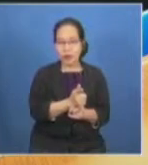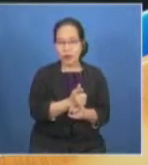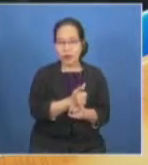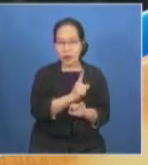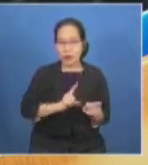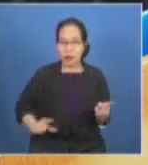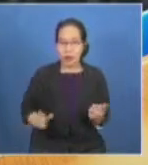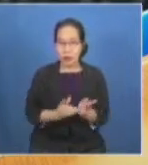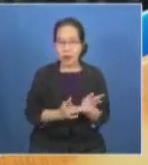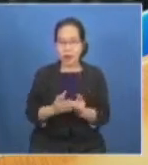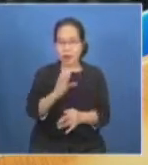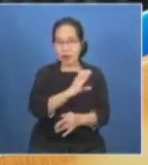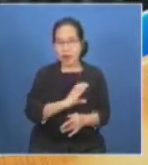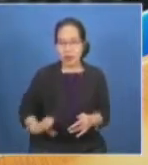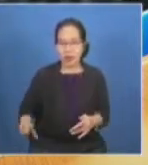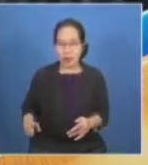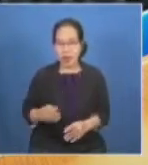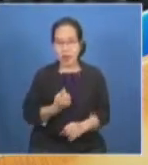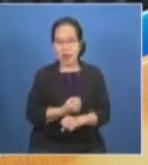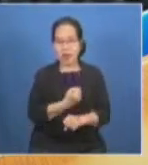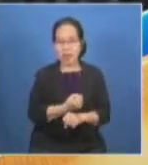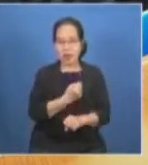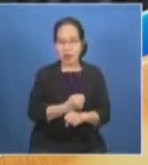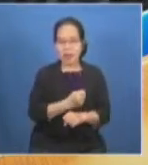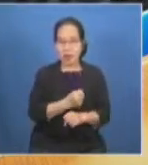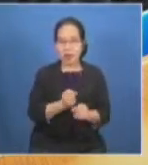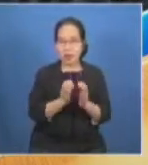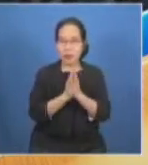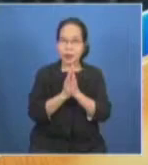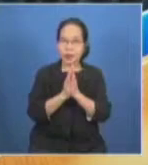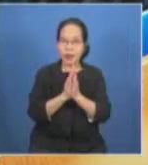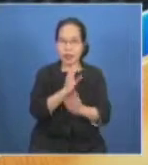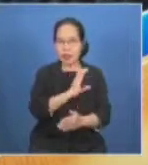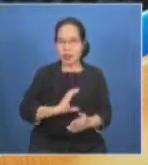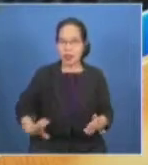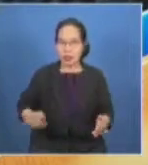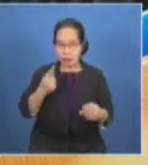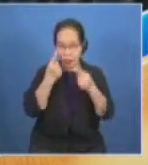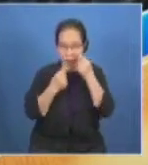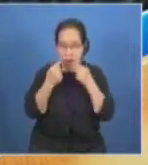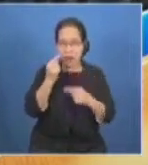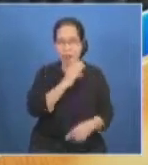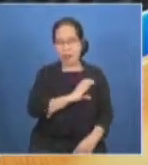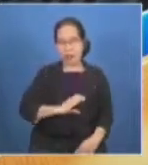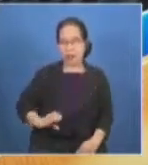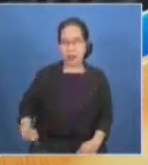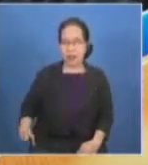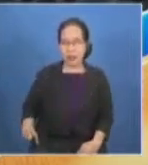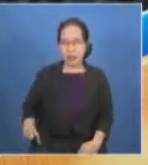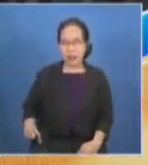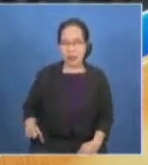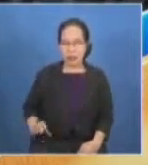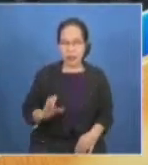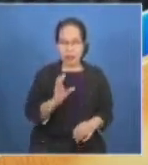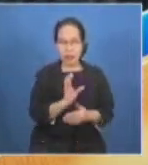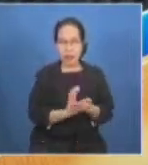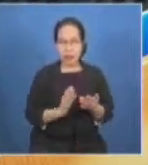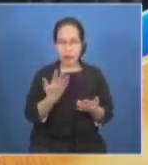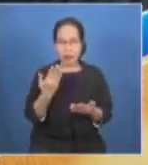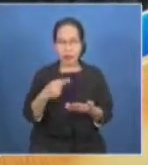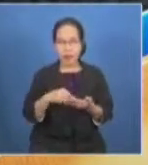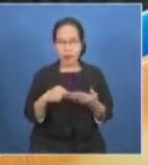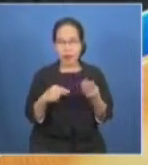the Lord Jesus Christ, when he was having a hard time, he cries when he